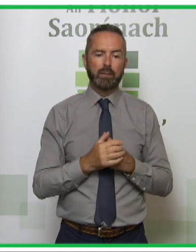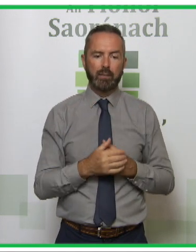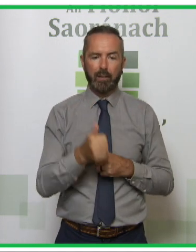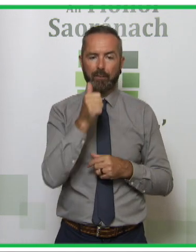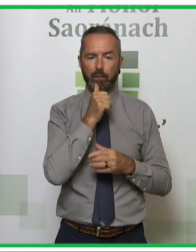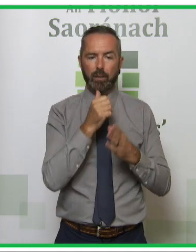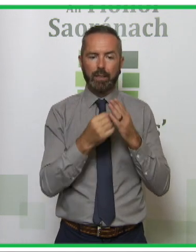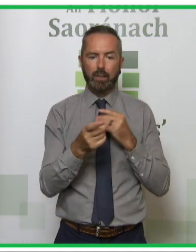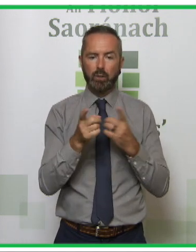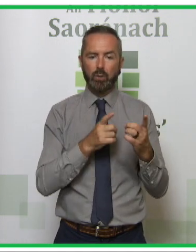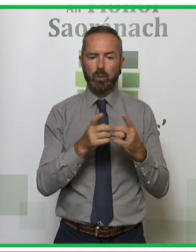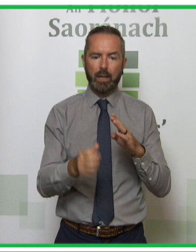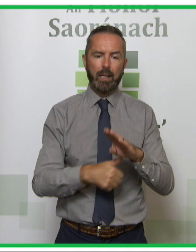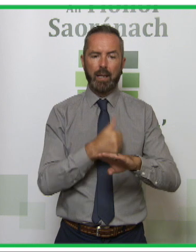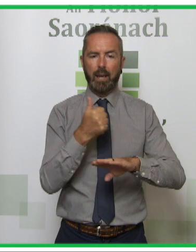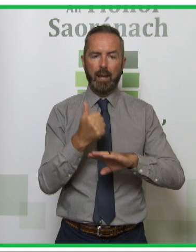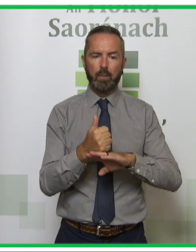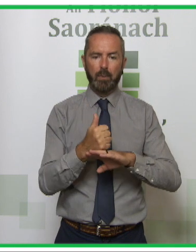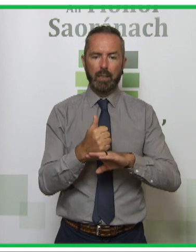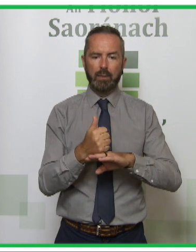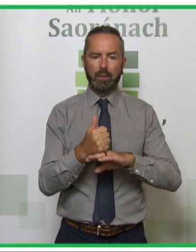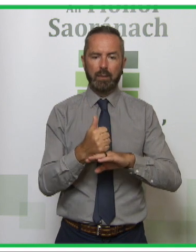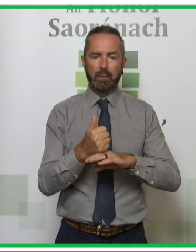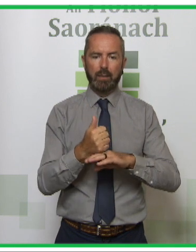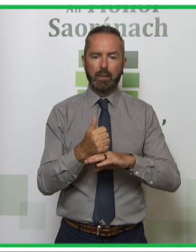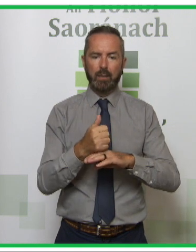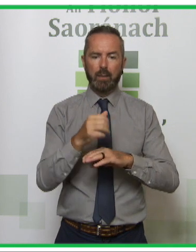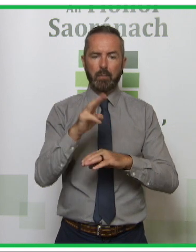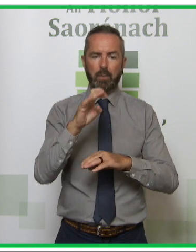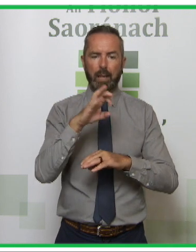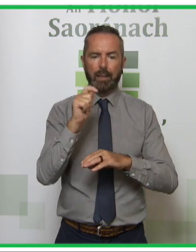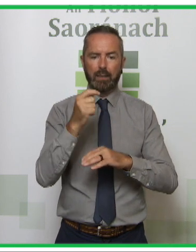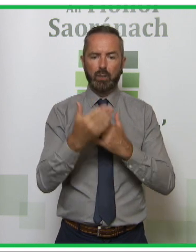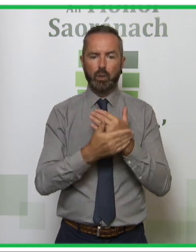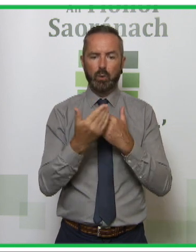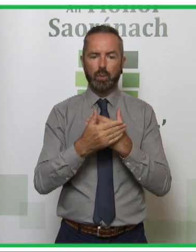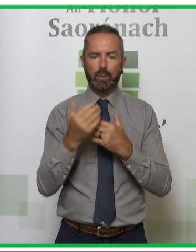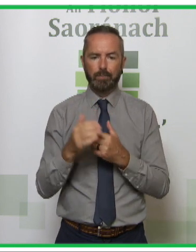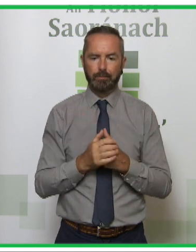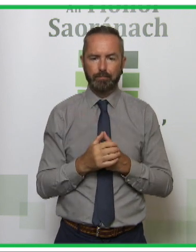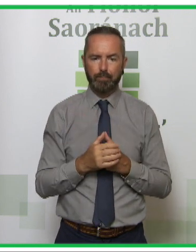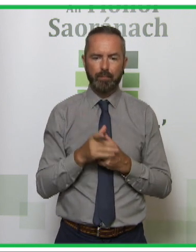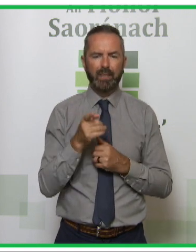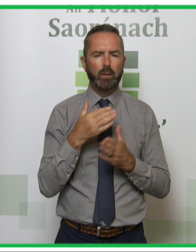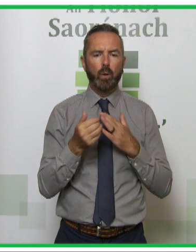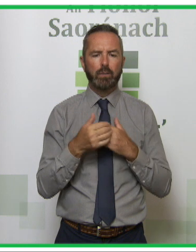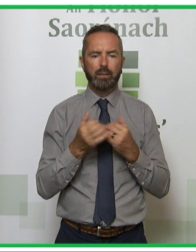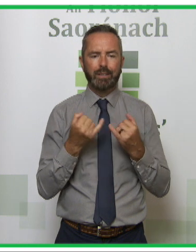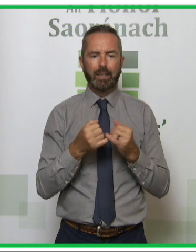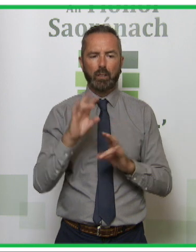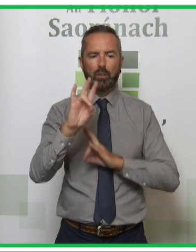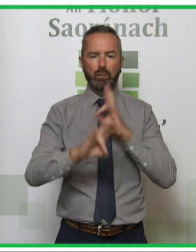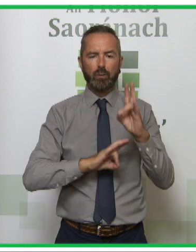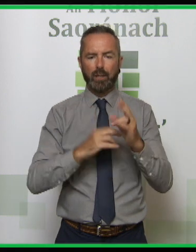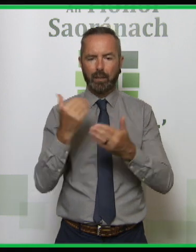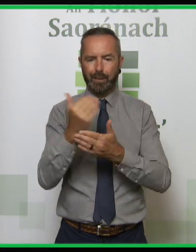was they implemented Planet Youth. So Planet Youth it's essentially a survey. It collects a lot of